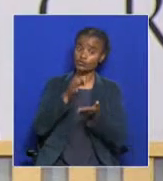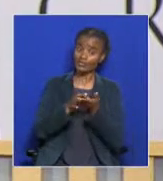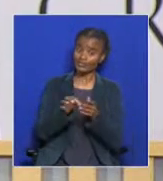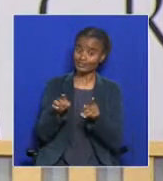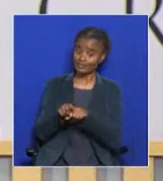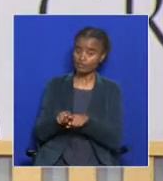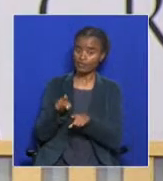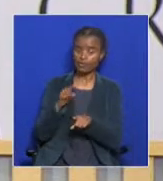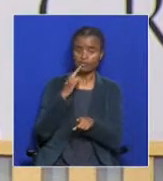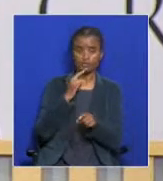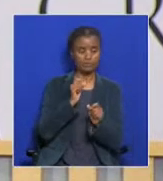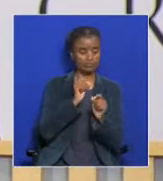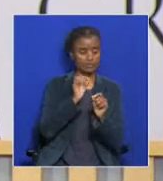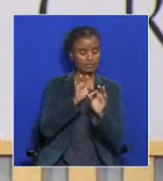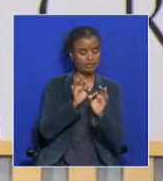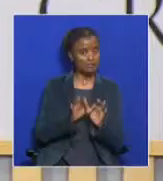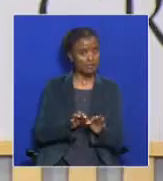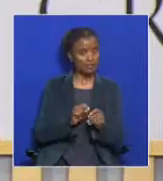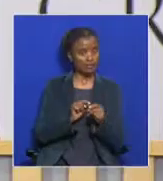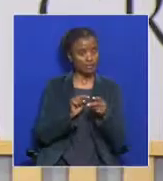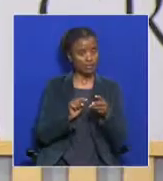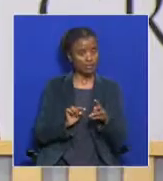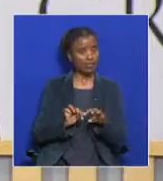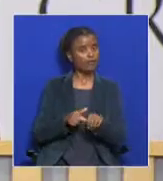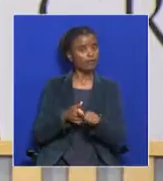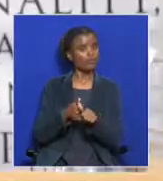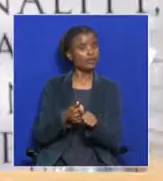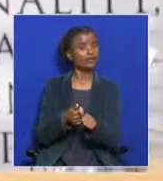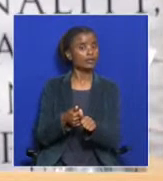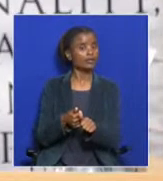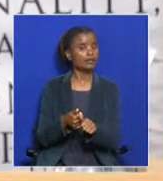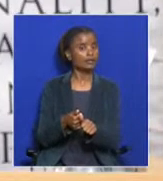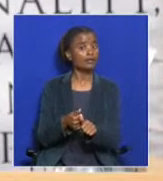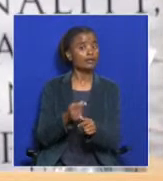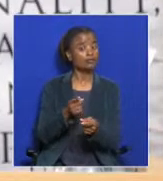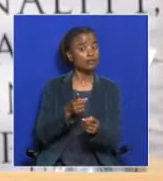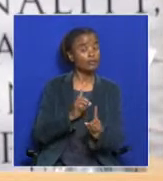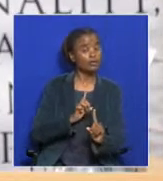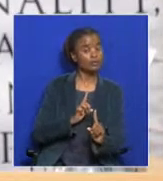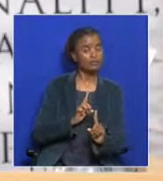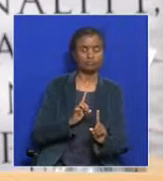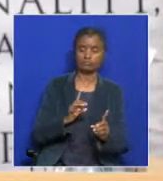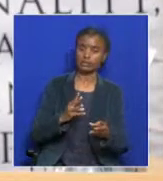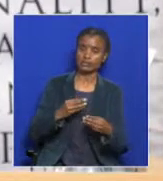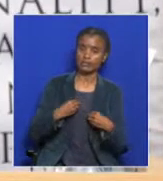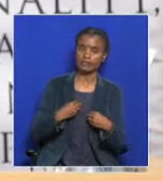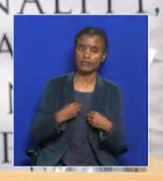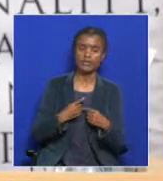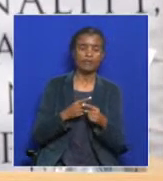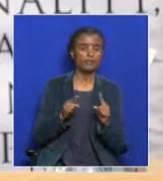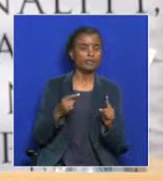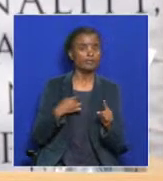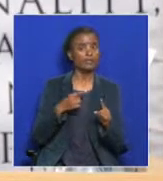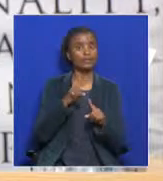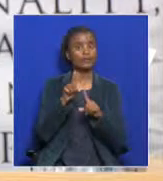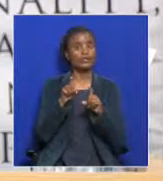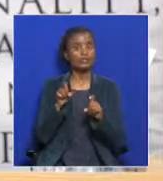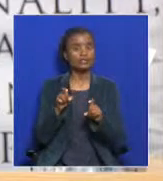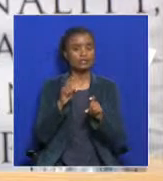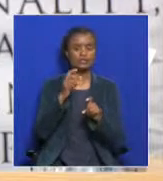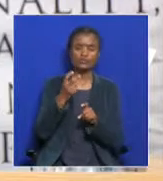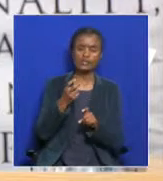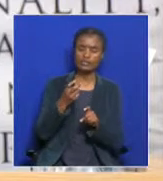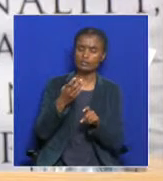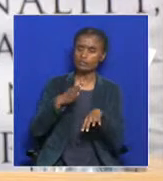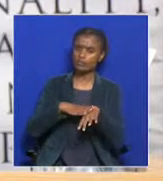specifications that a storage location should have. But I didn't do any due diligence from my side, I must admit, Commissioner. This